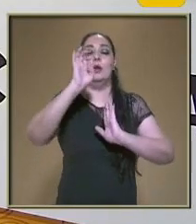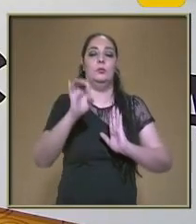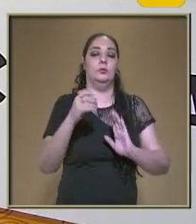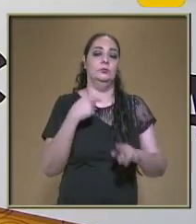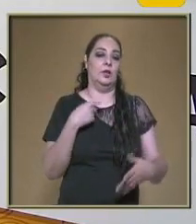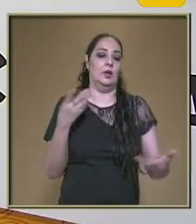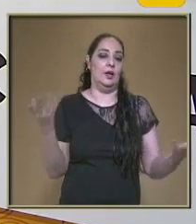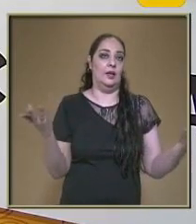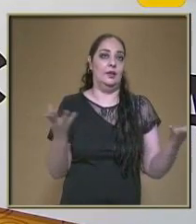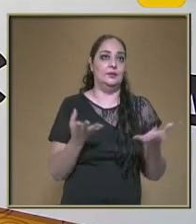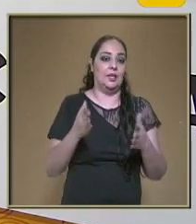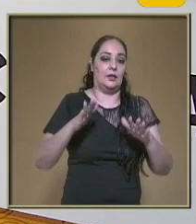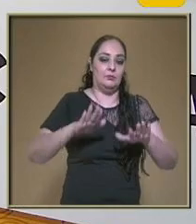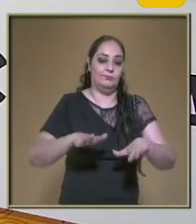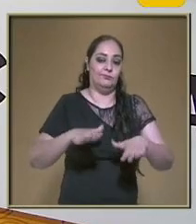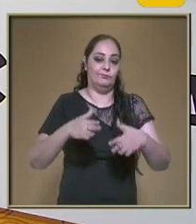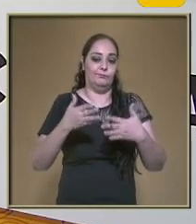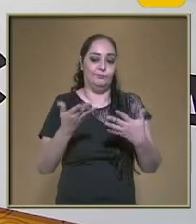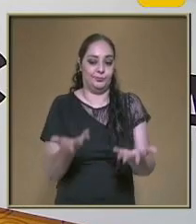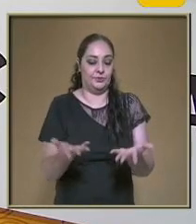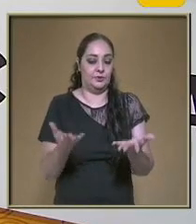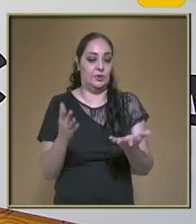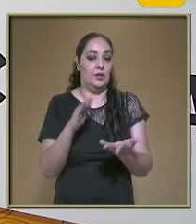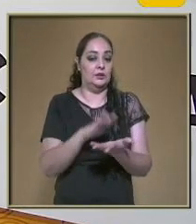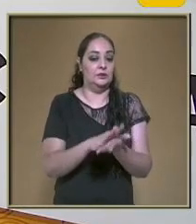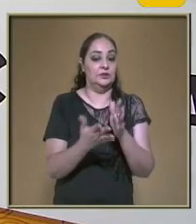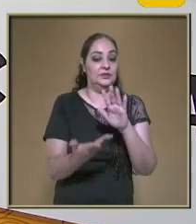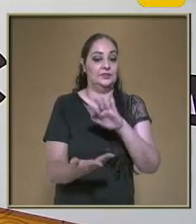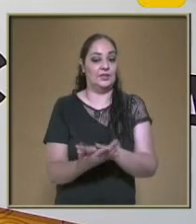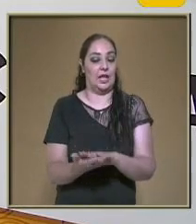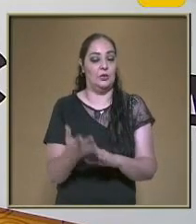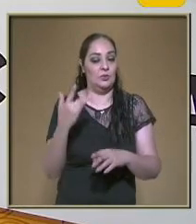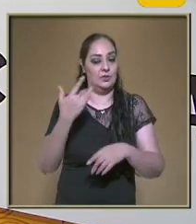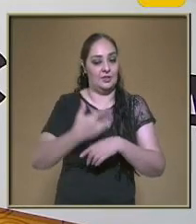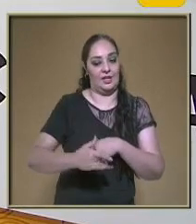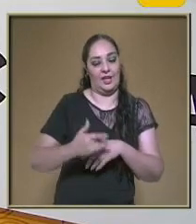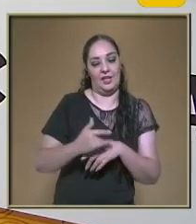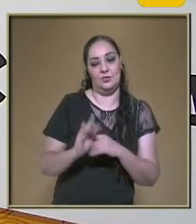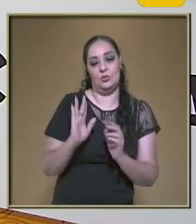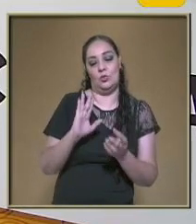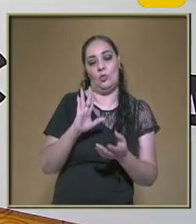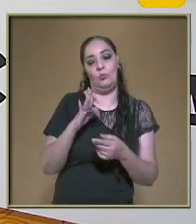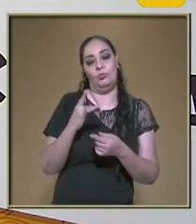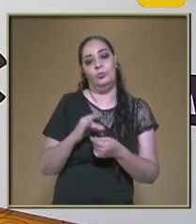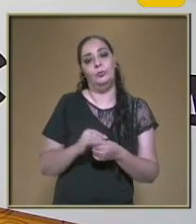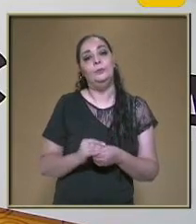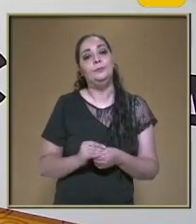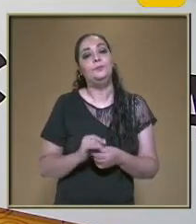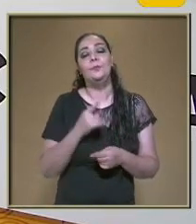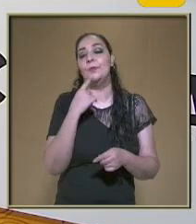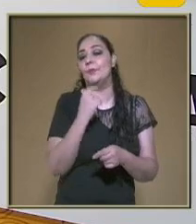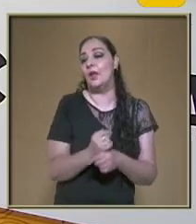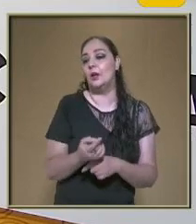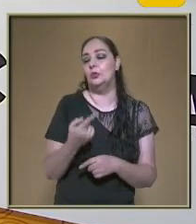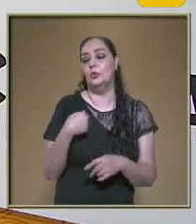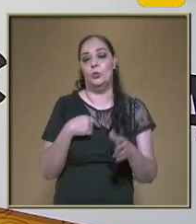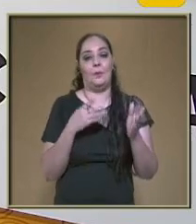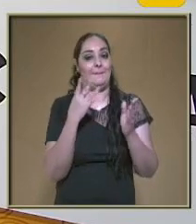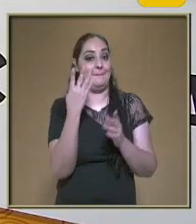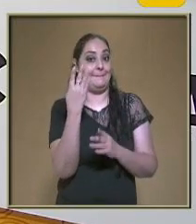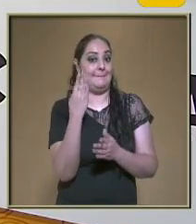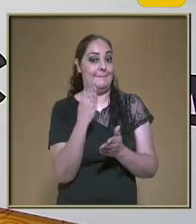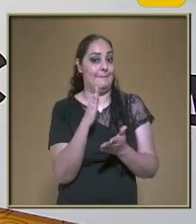a grilled cheese sandwich. Okay, step number one, get 2 slices